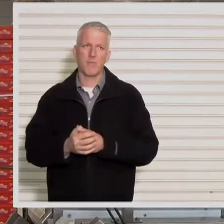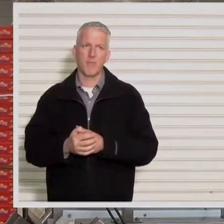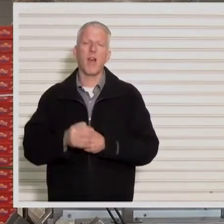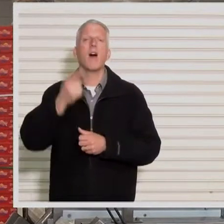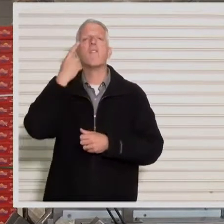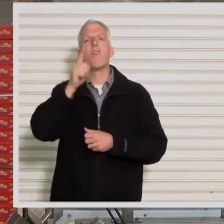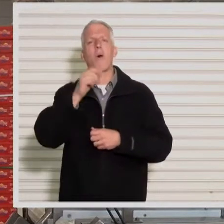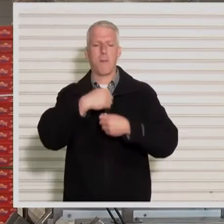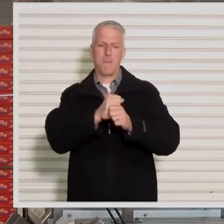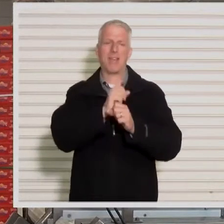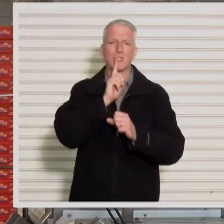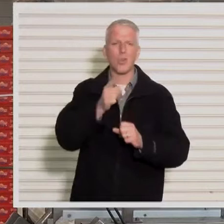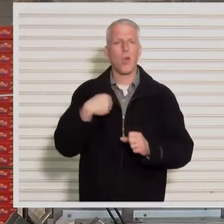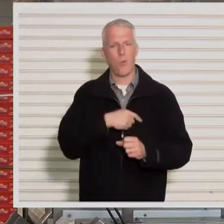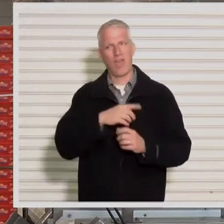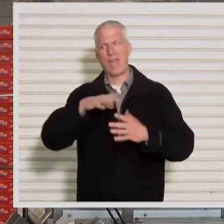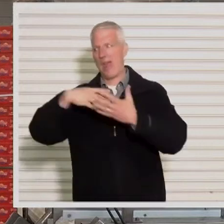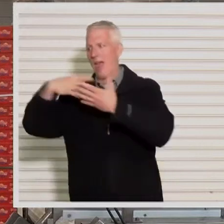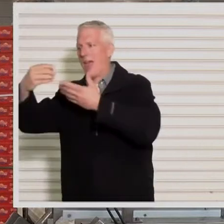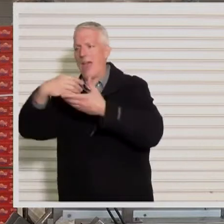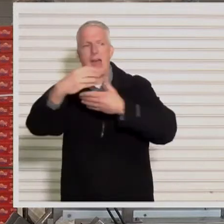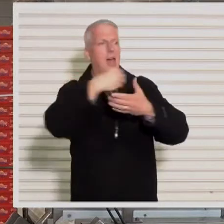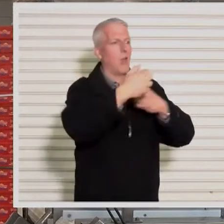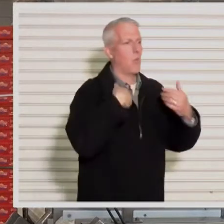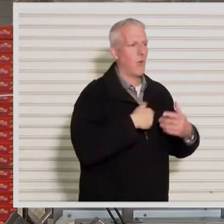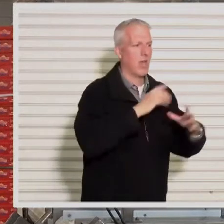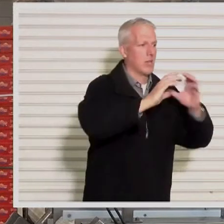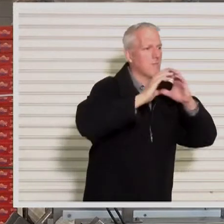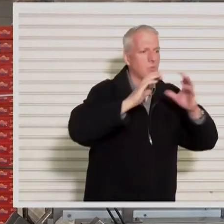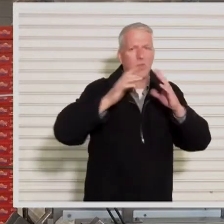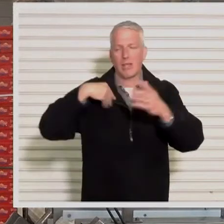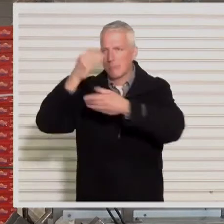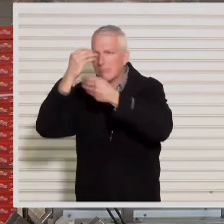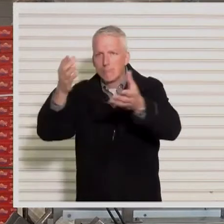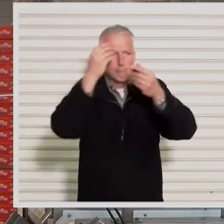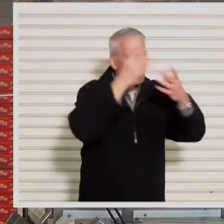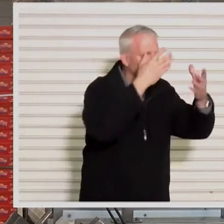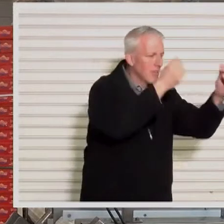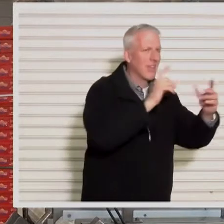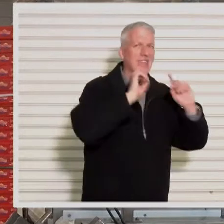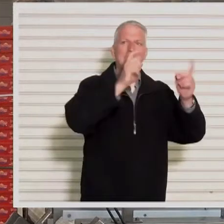for ensuring that we get out and we communicate and we deliver the message of hope.